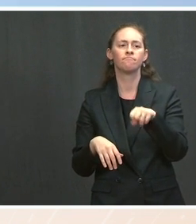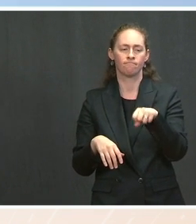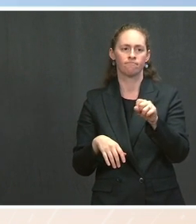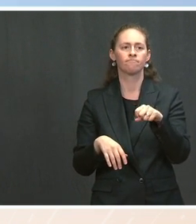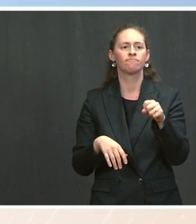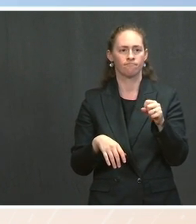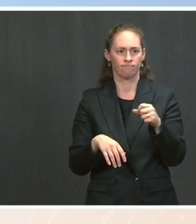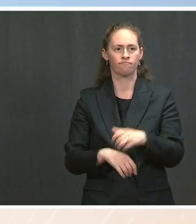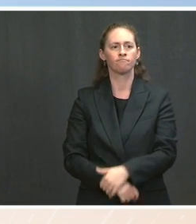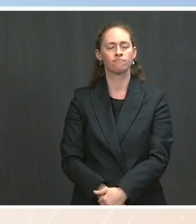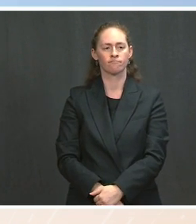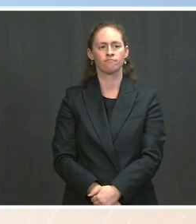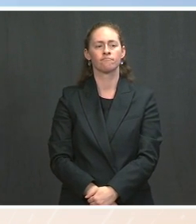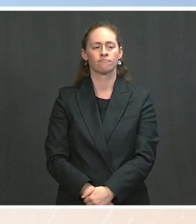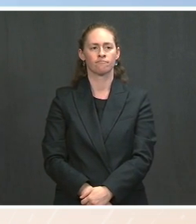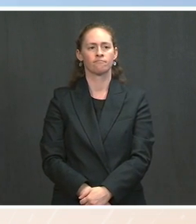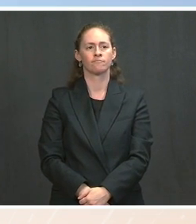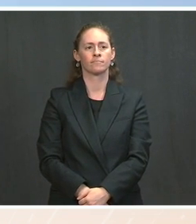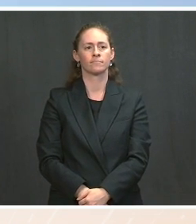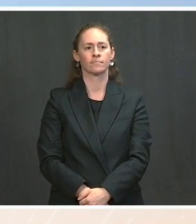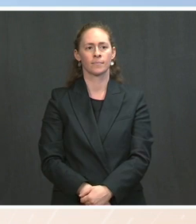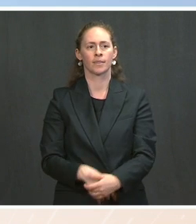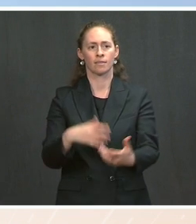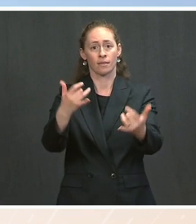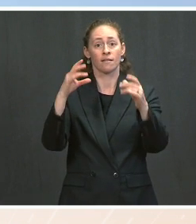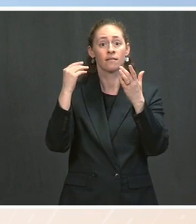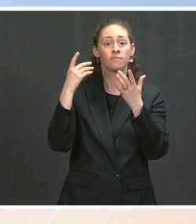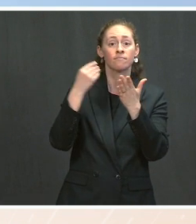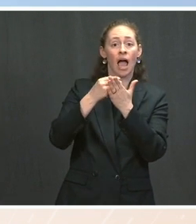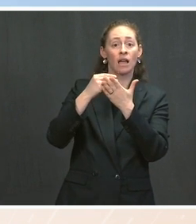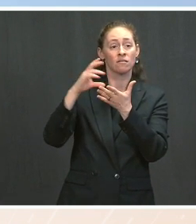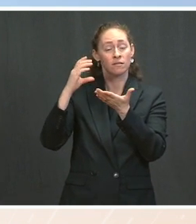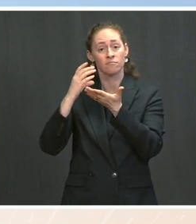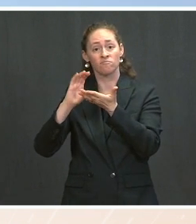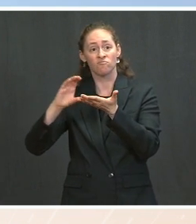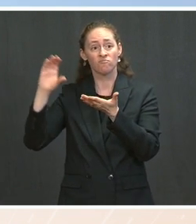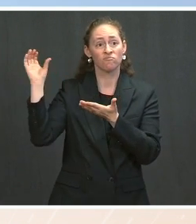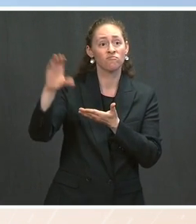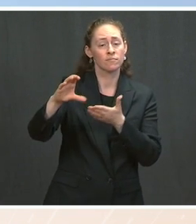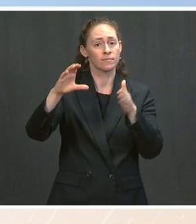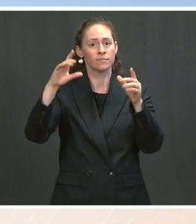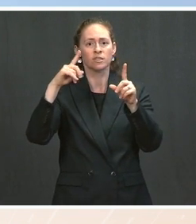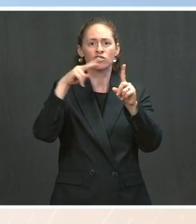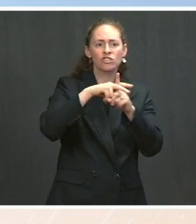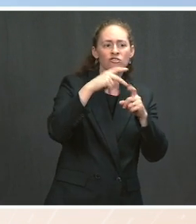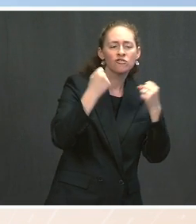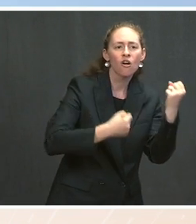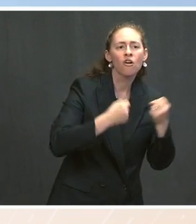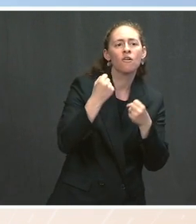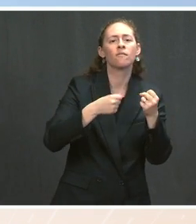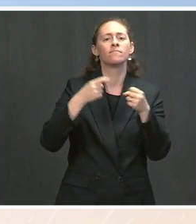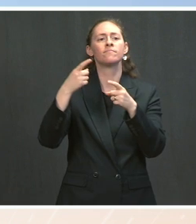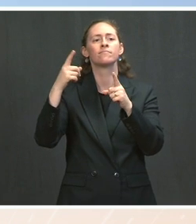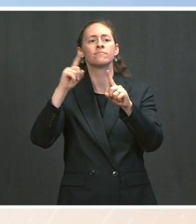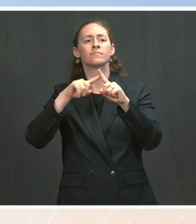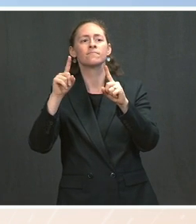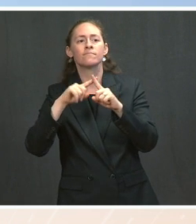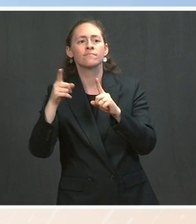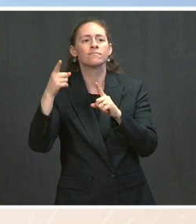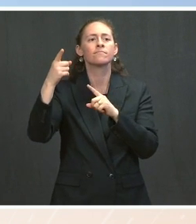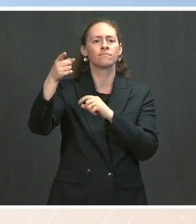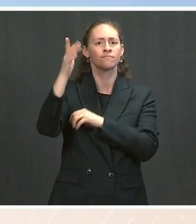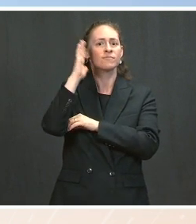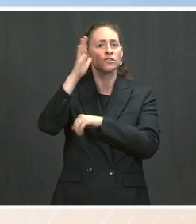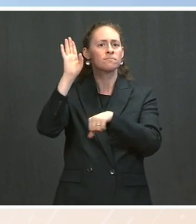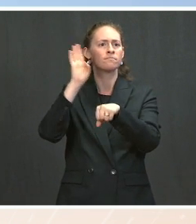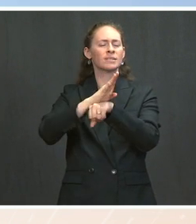proposal, but certainly investments in the electric vehicle industry, charging stations, industries of the future, which in our view are going to be